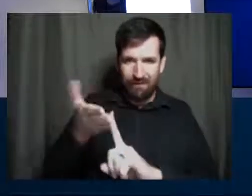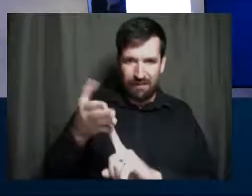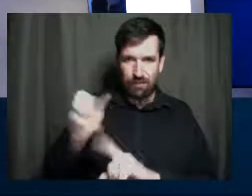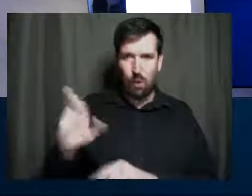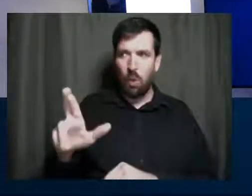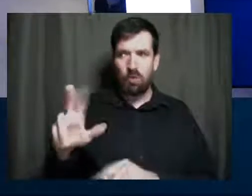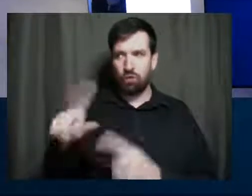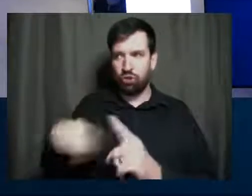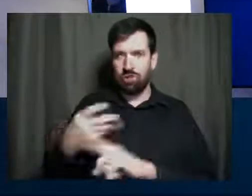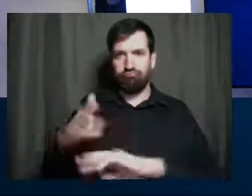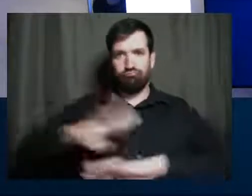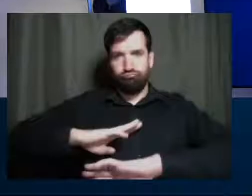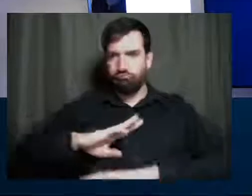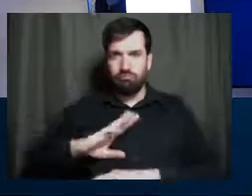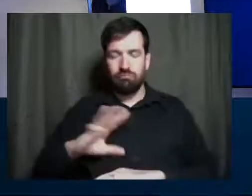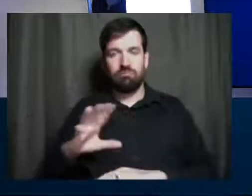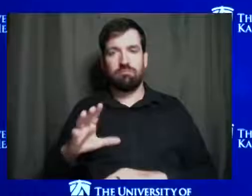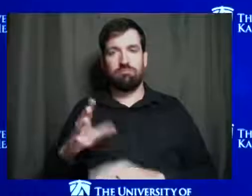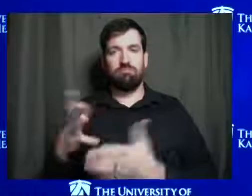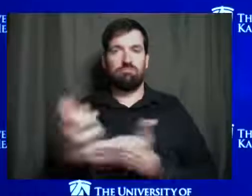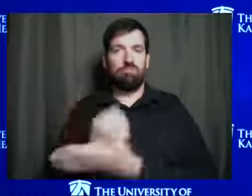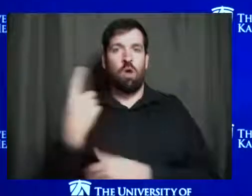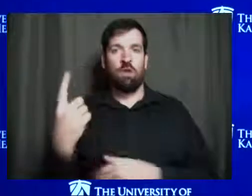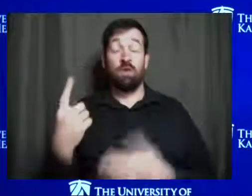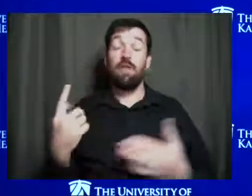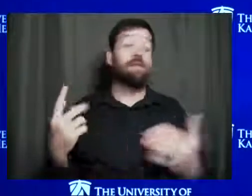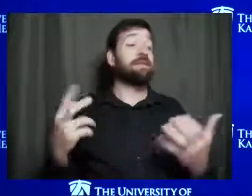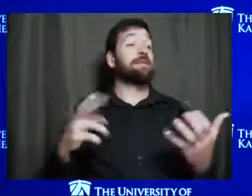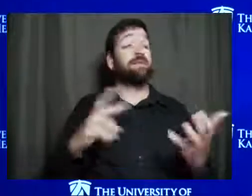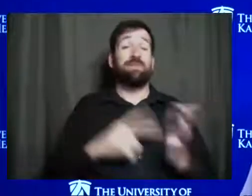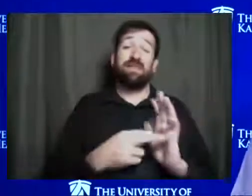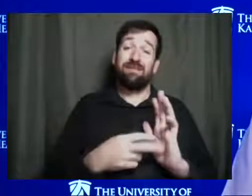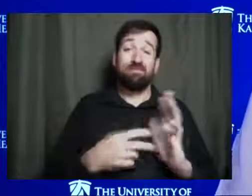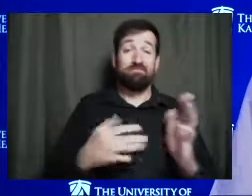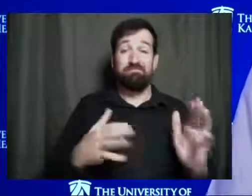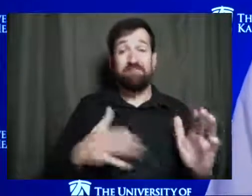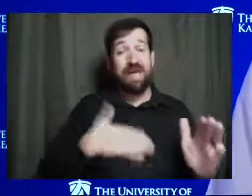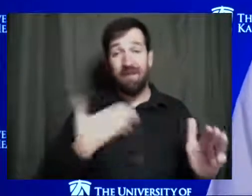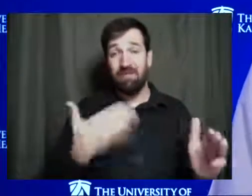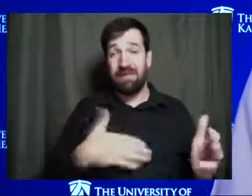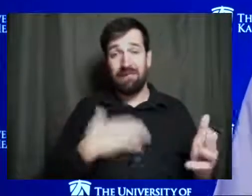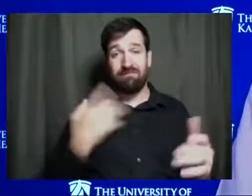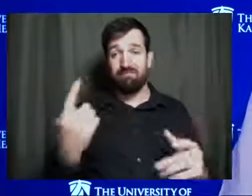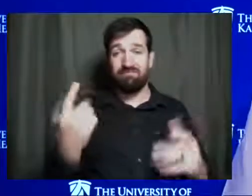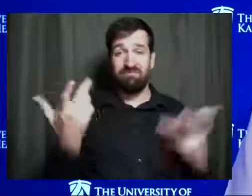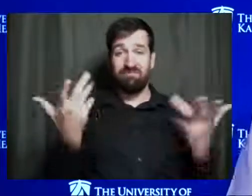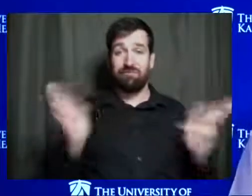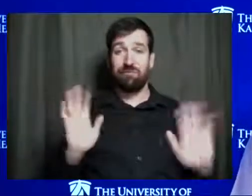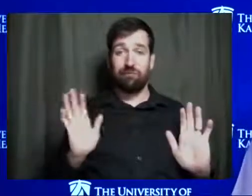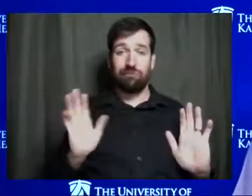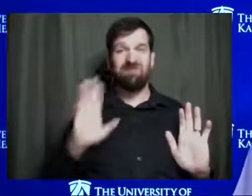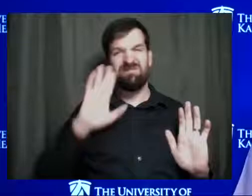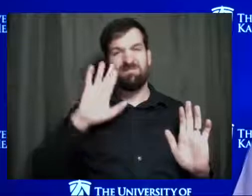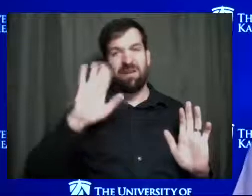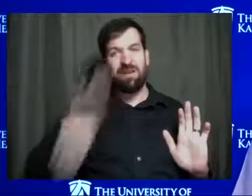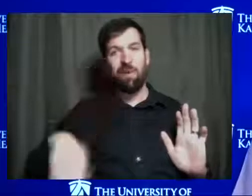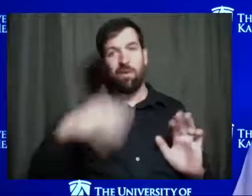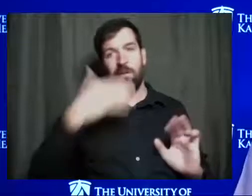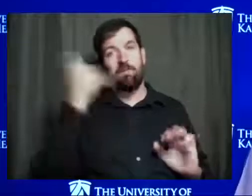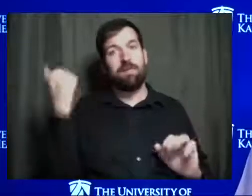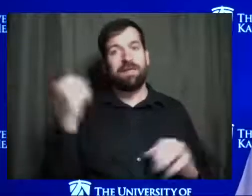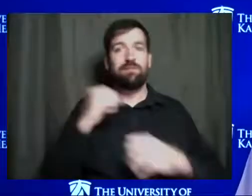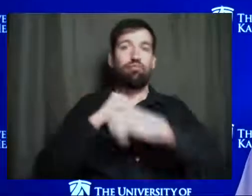one at all at this point? I mean, certainly be happy that he got one. We know that the best protection